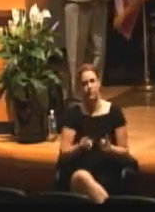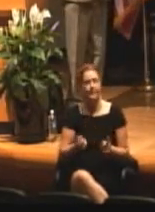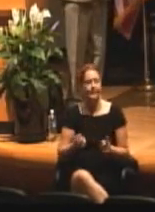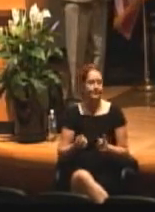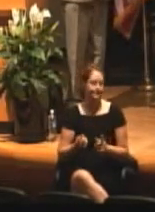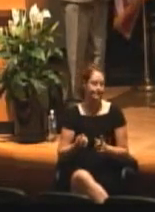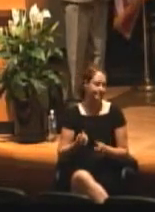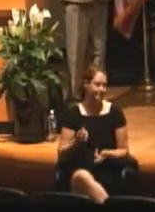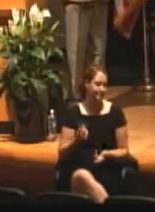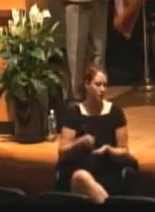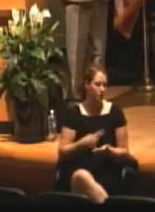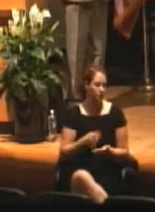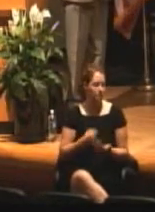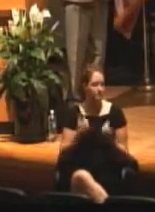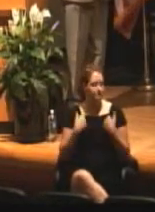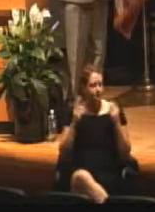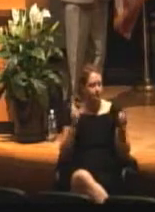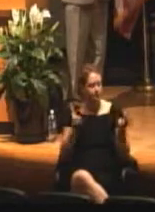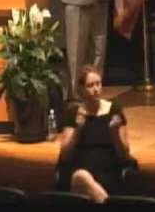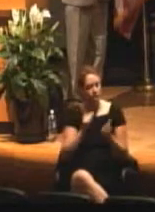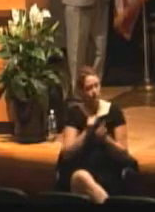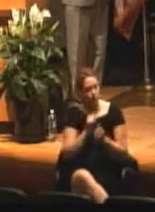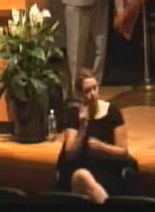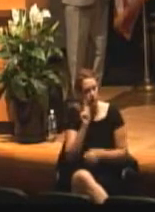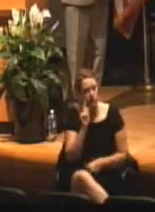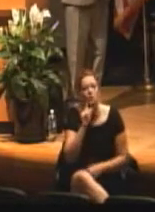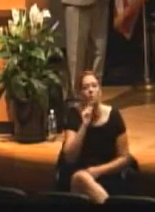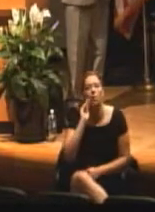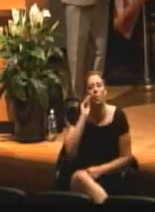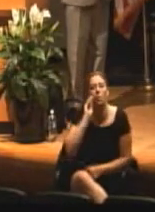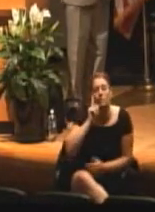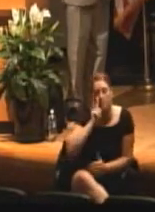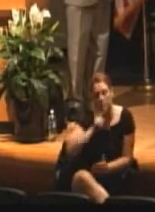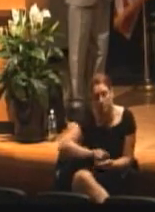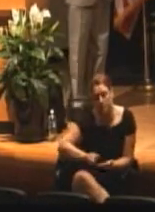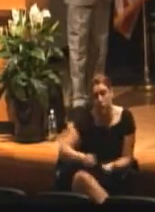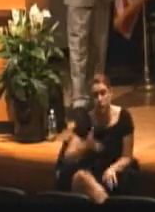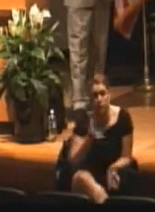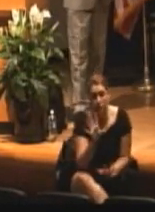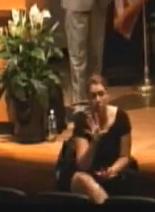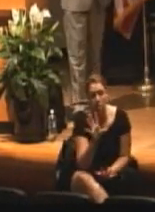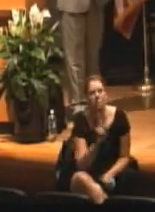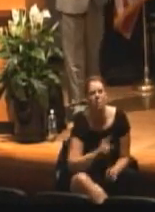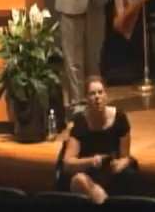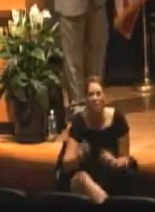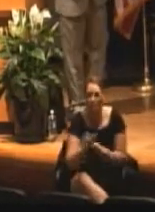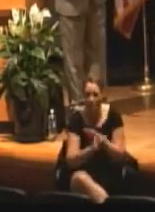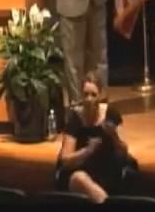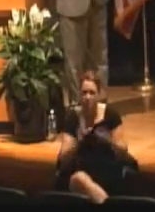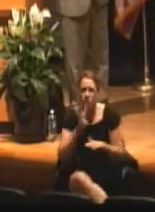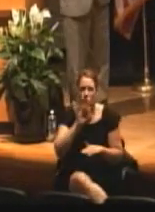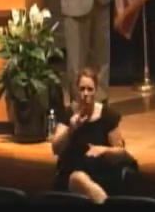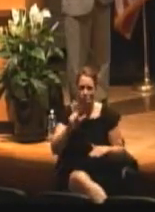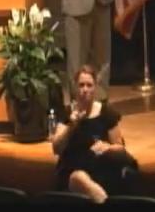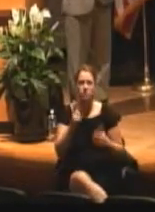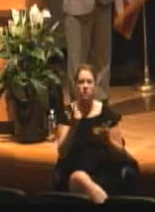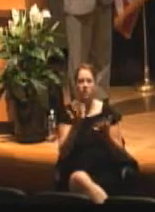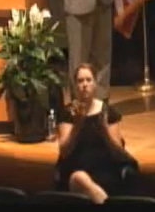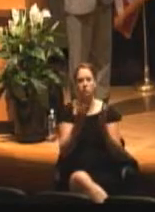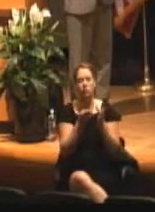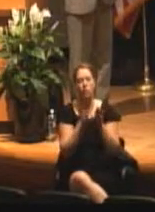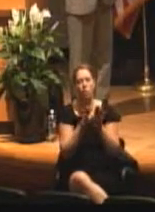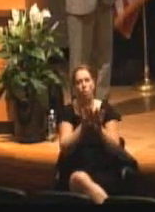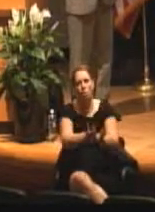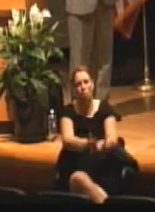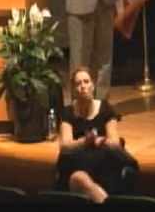a home inspection gets done and there's a problem with the basement wall, it's bowed in or cracked. At that point, typically you would need a structural engineer to go look at it